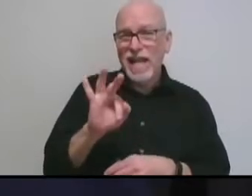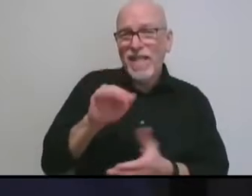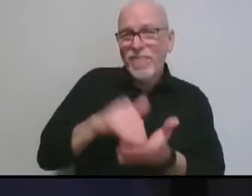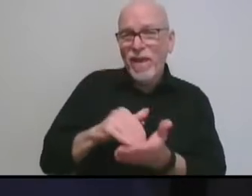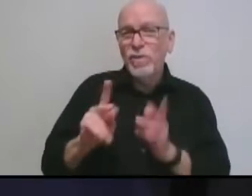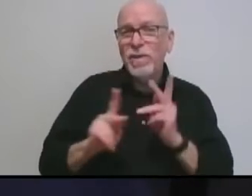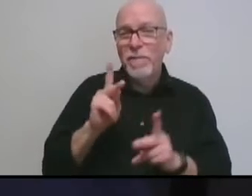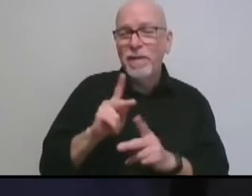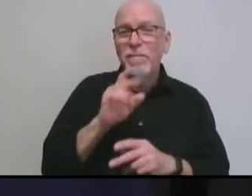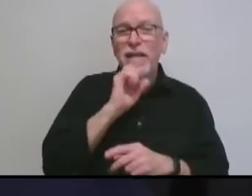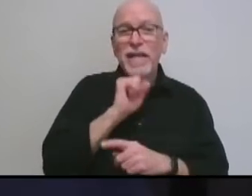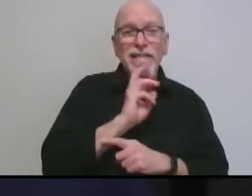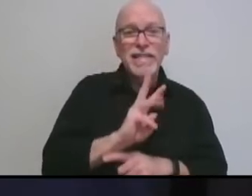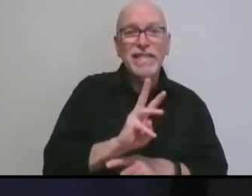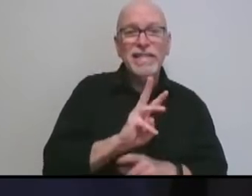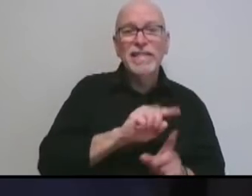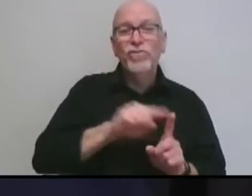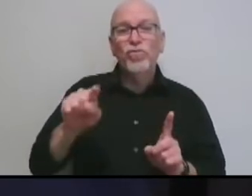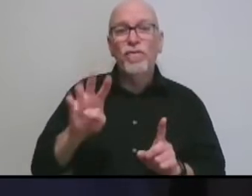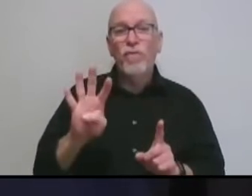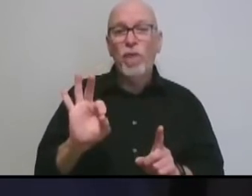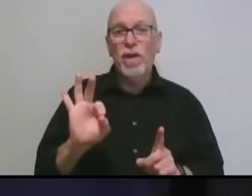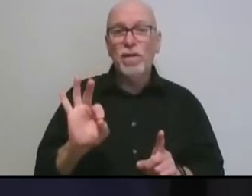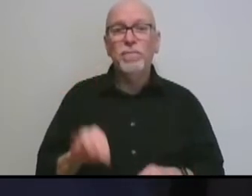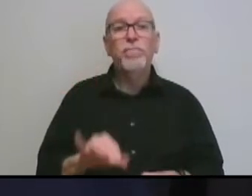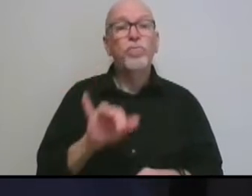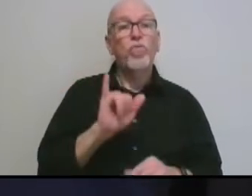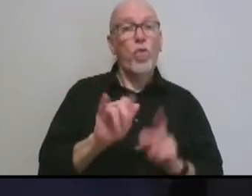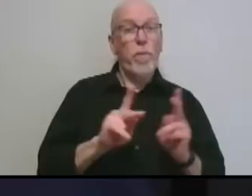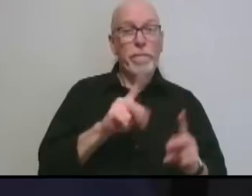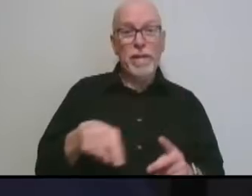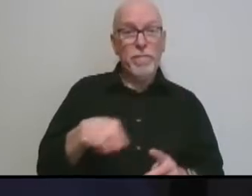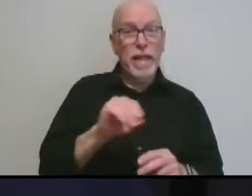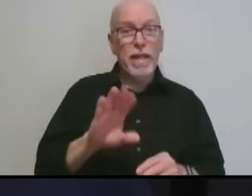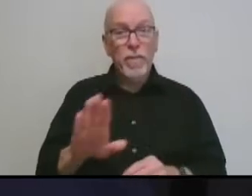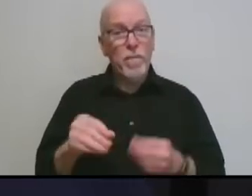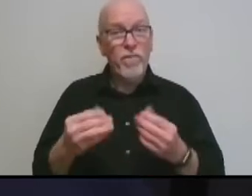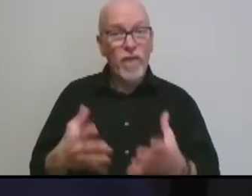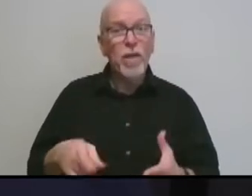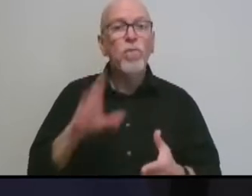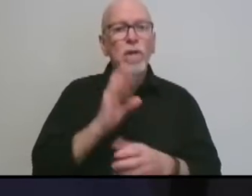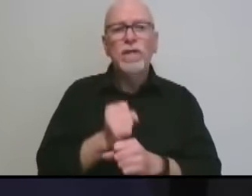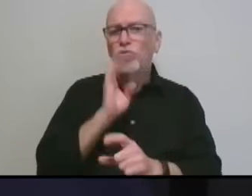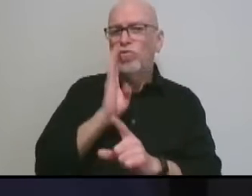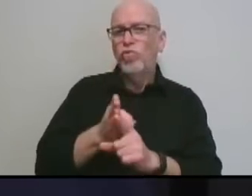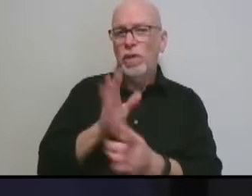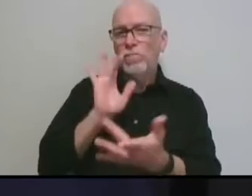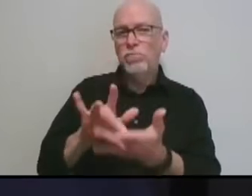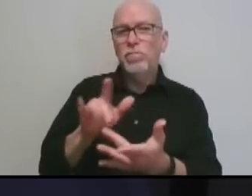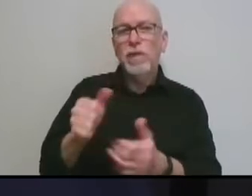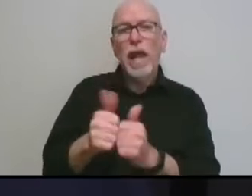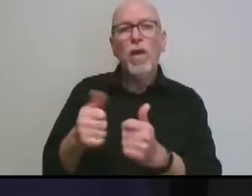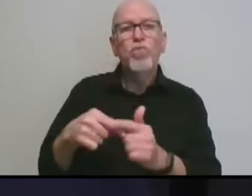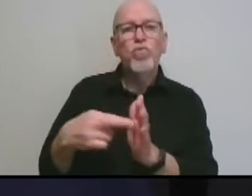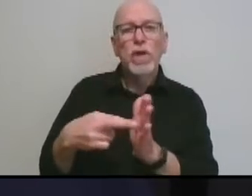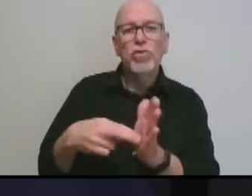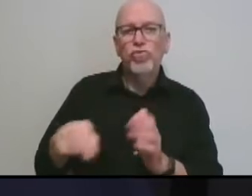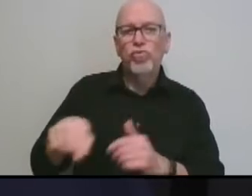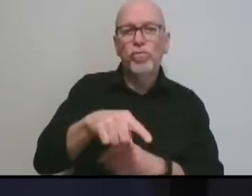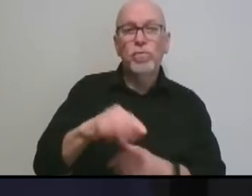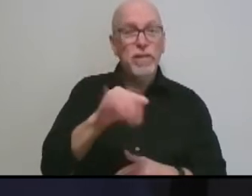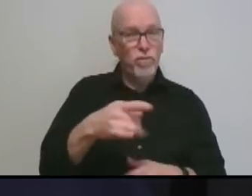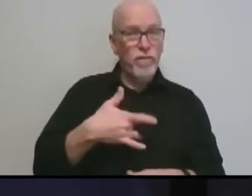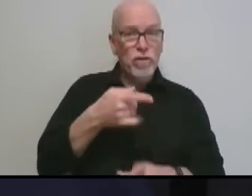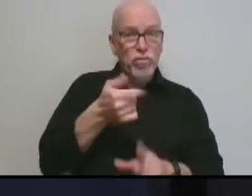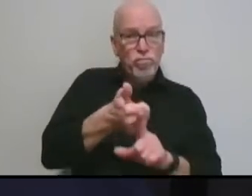ages 16 to 49. These individuals and their providers receive direct communication on how to register. If you believe you or